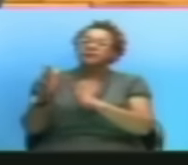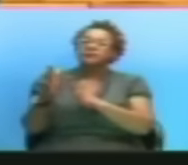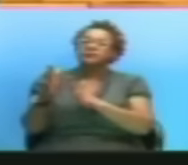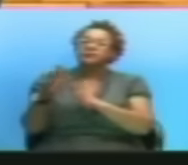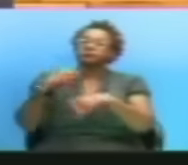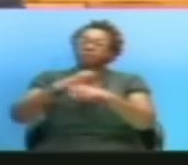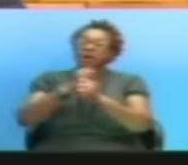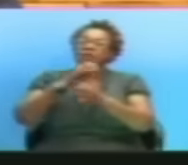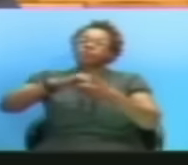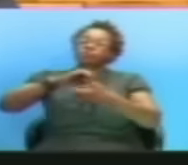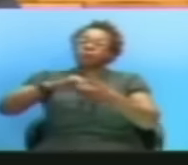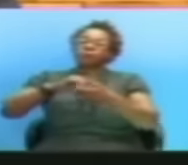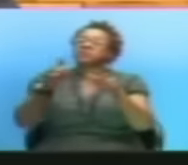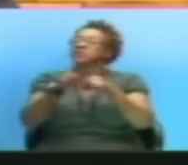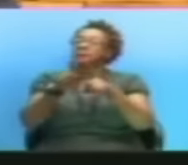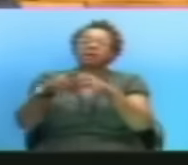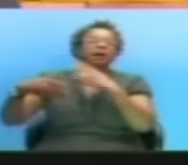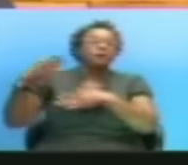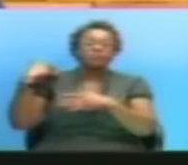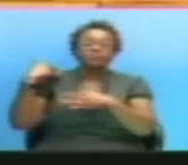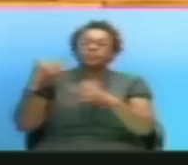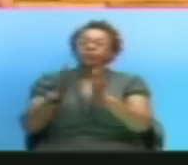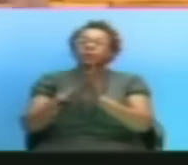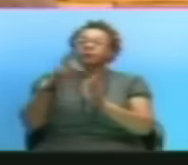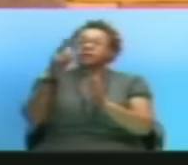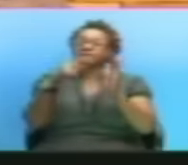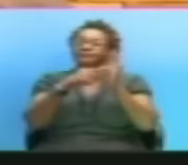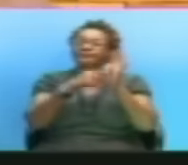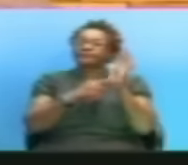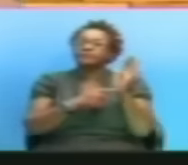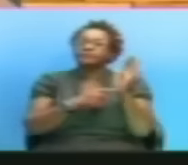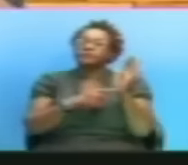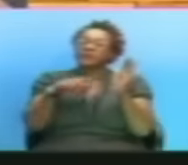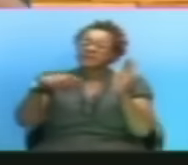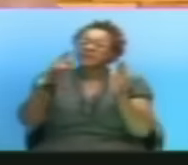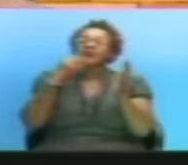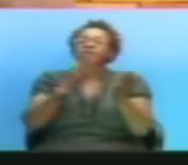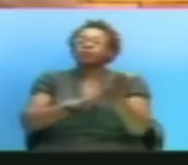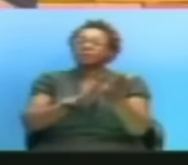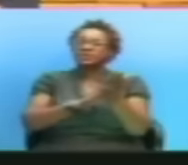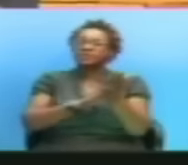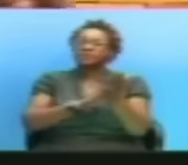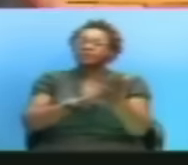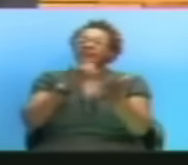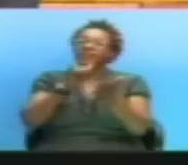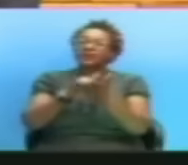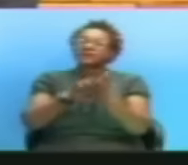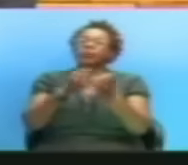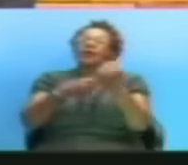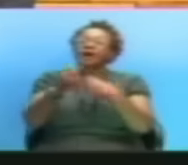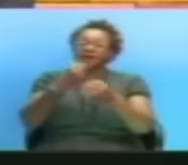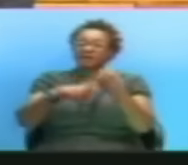Buru, mm-hmm. with a 20 point, and is actually promised that he's going to